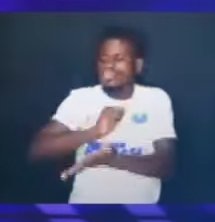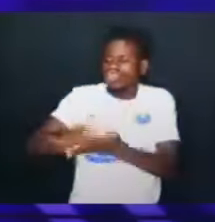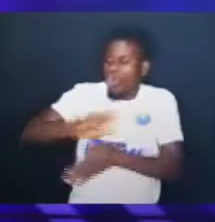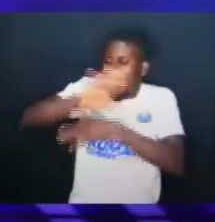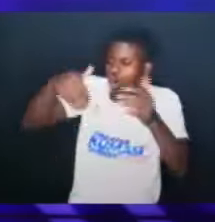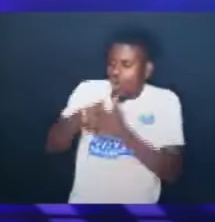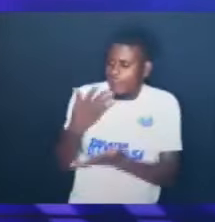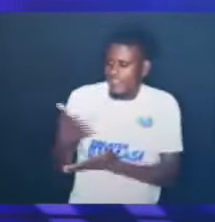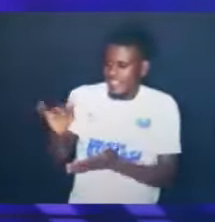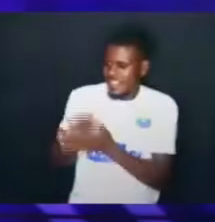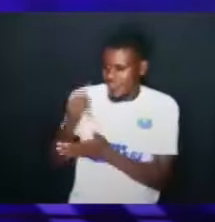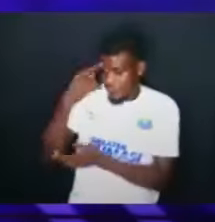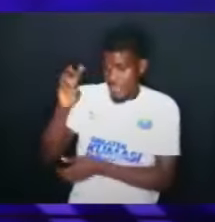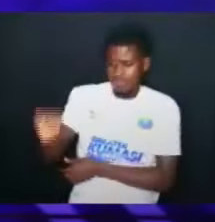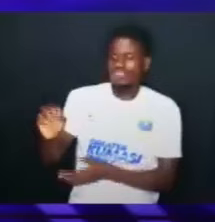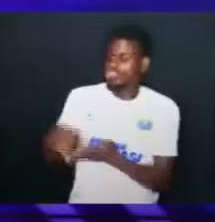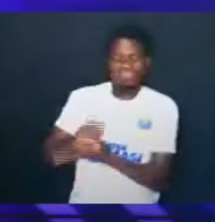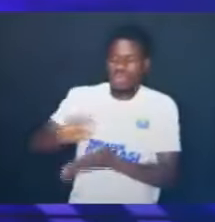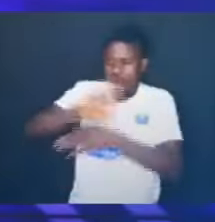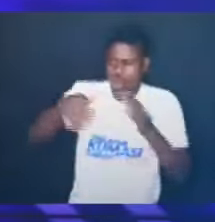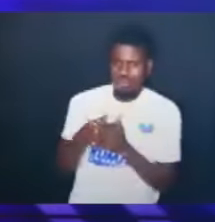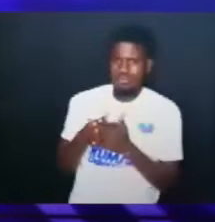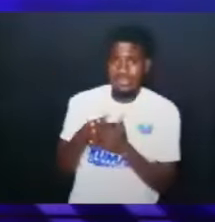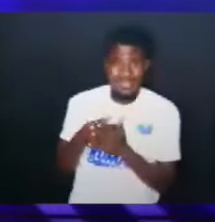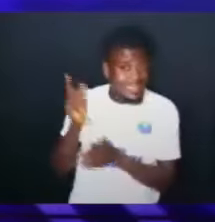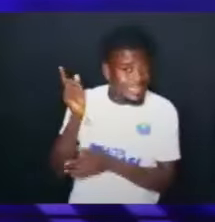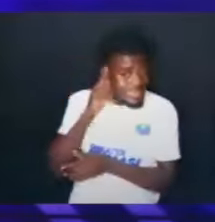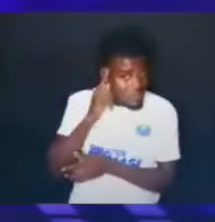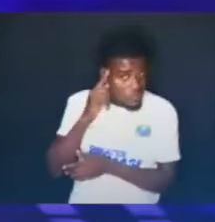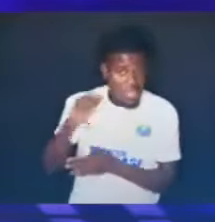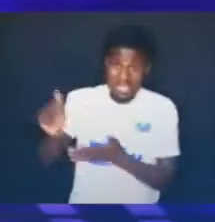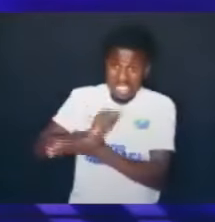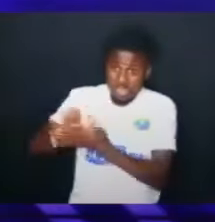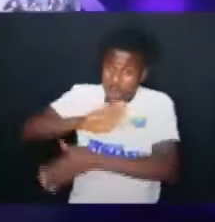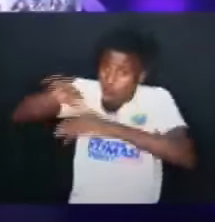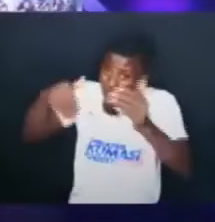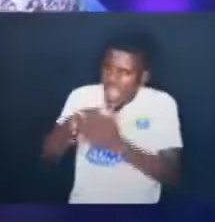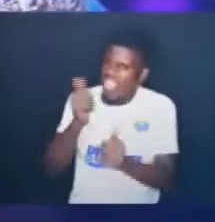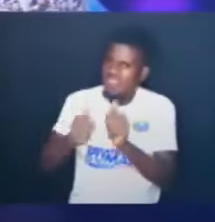all. Totally. Destroy all that belongs to them.